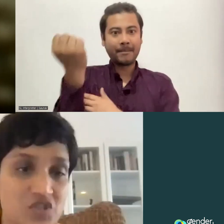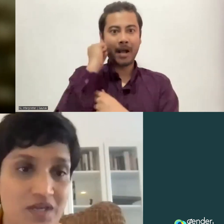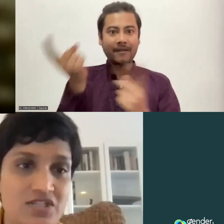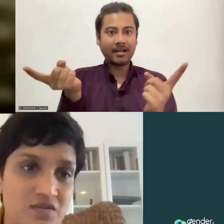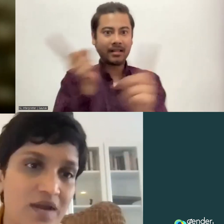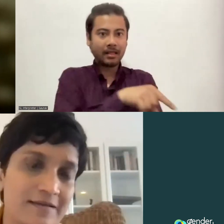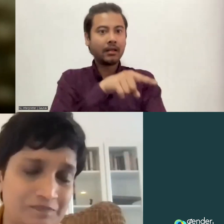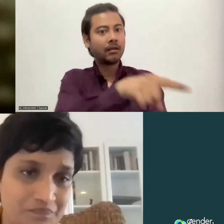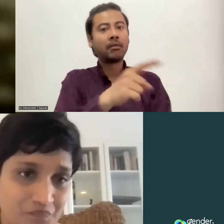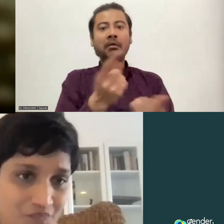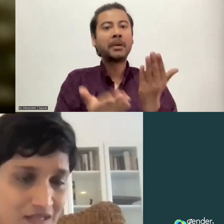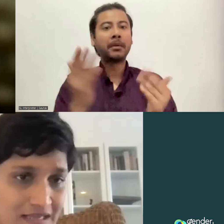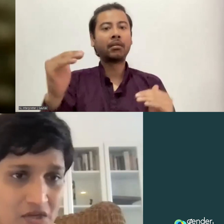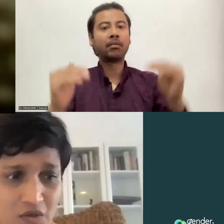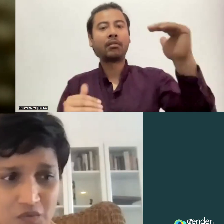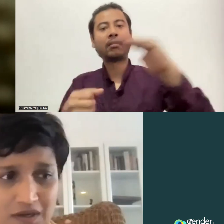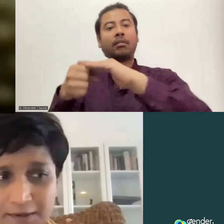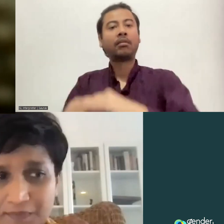seen situations where,